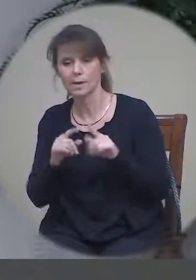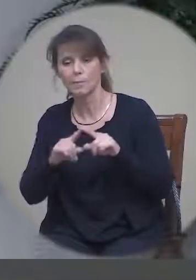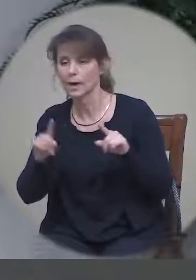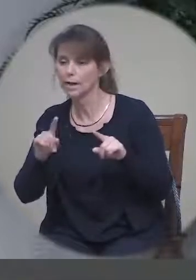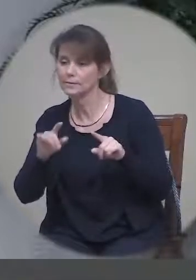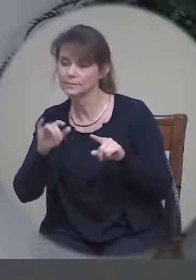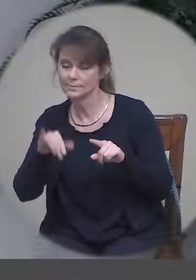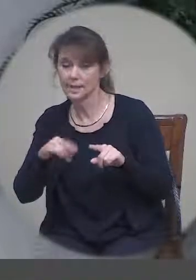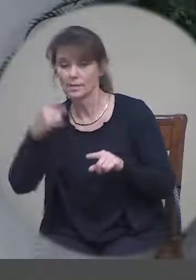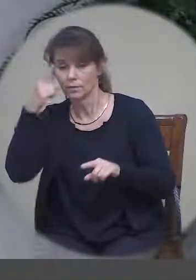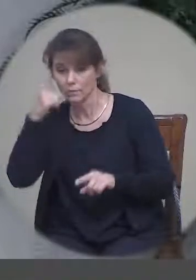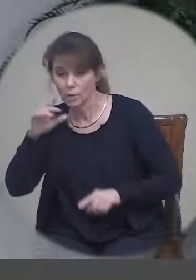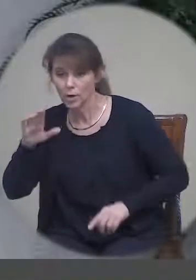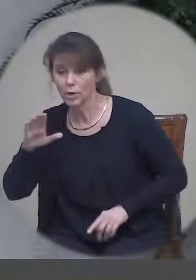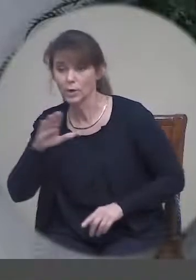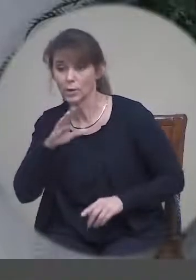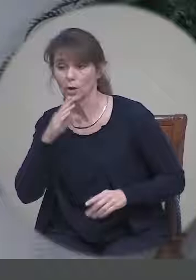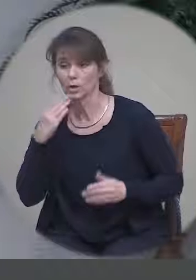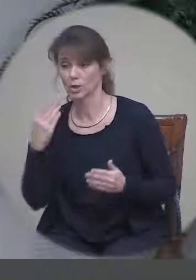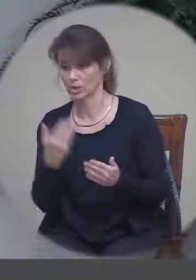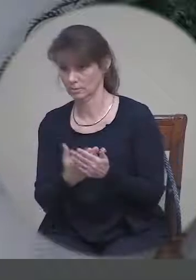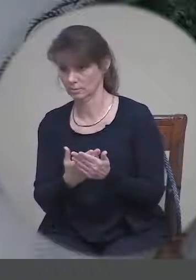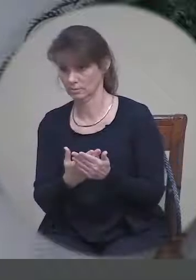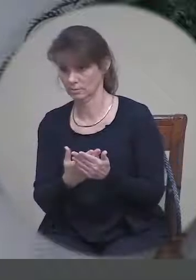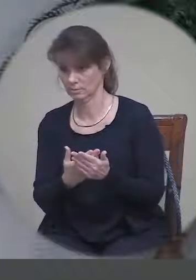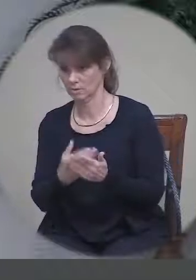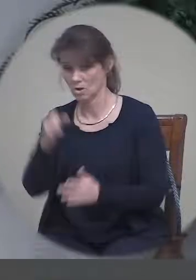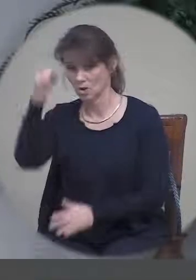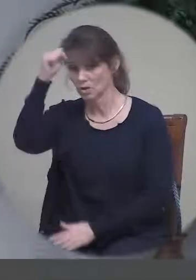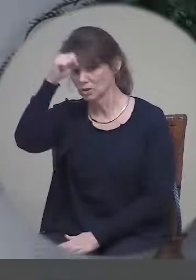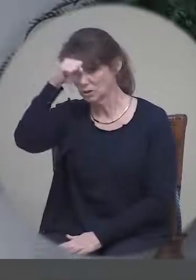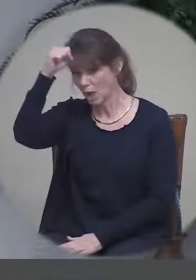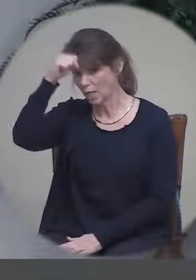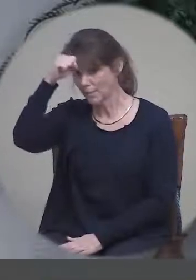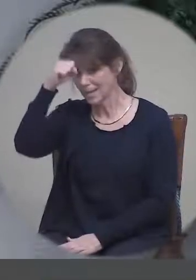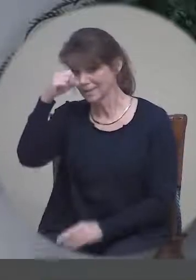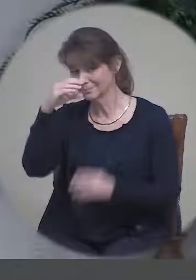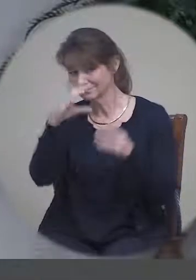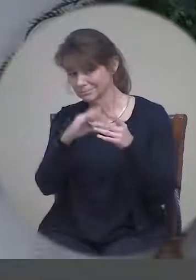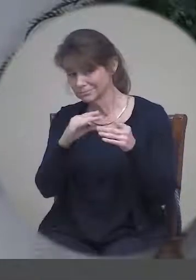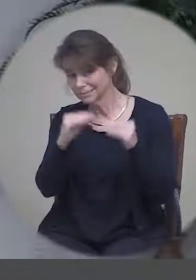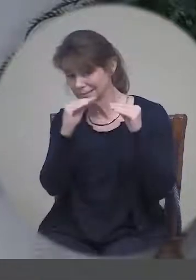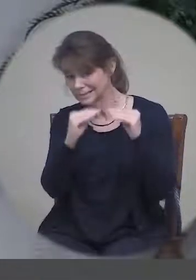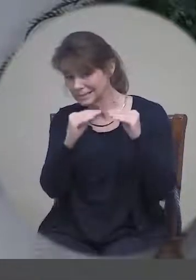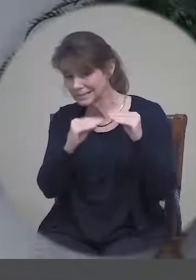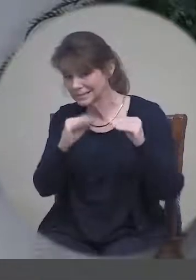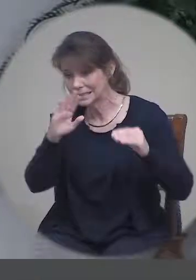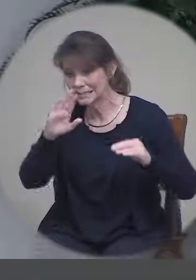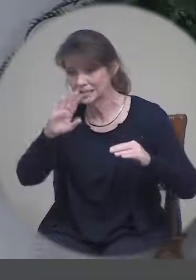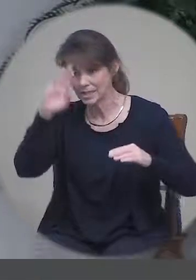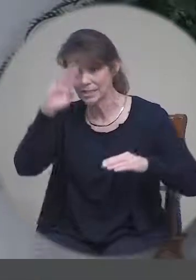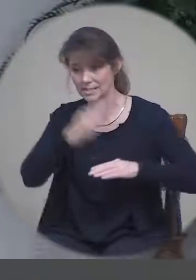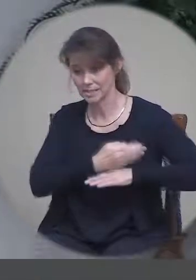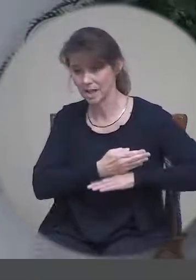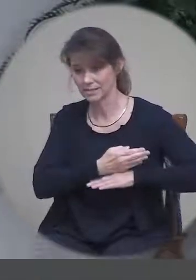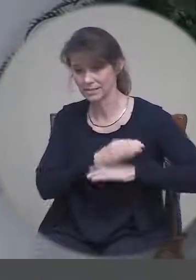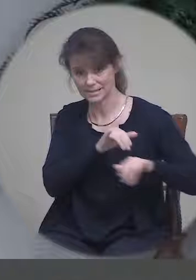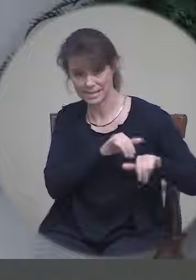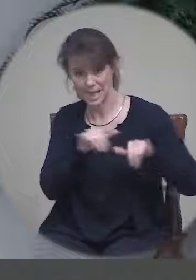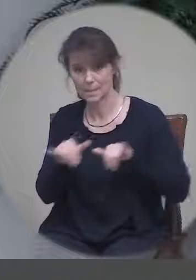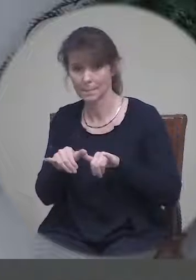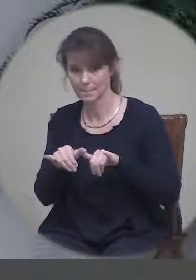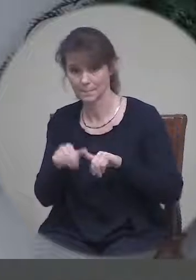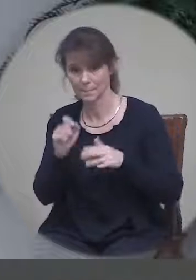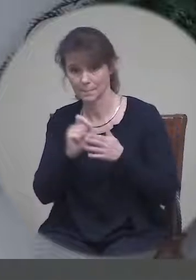was trying to get across to his son when he originally penned these words. And that comes